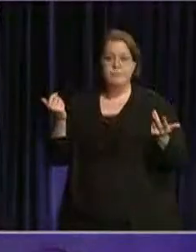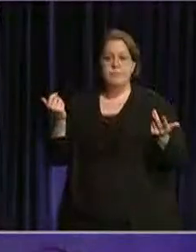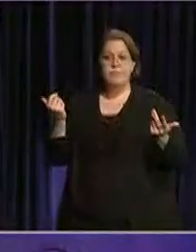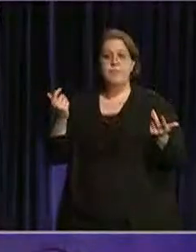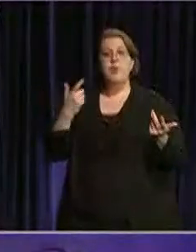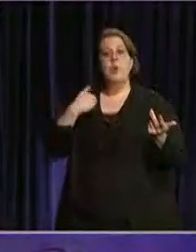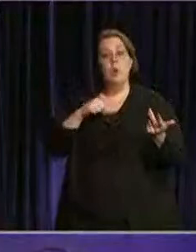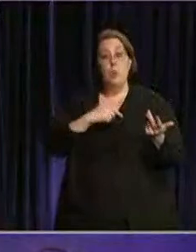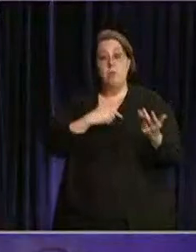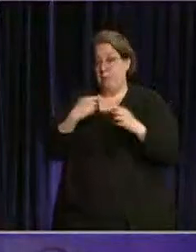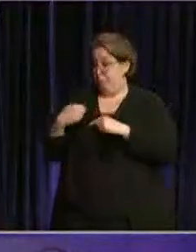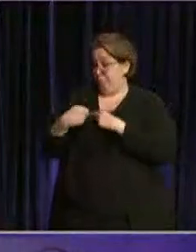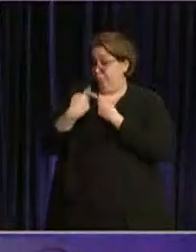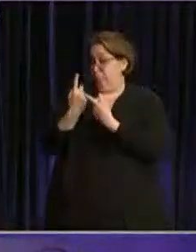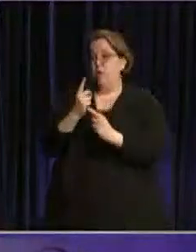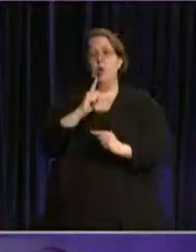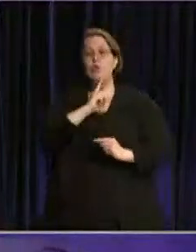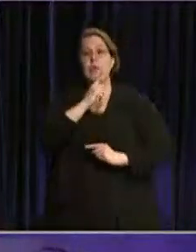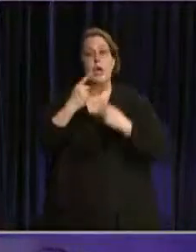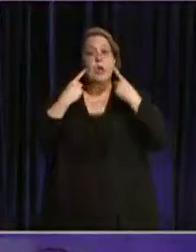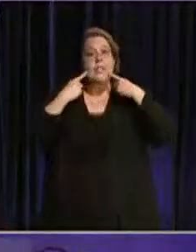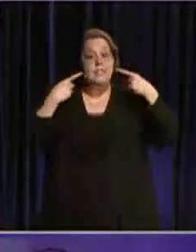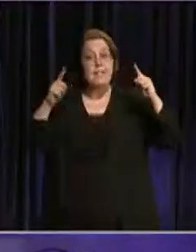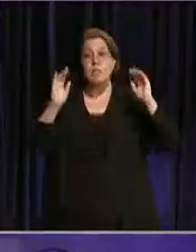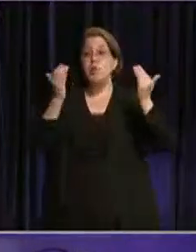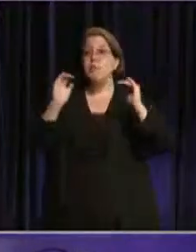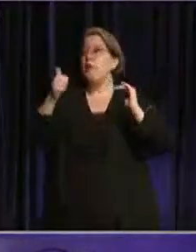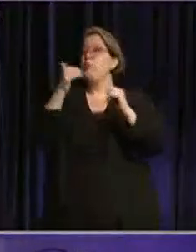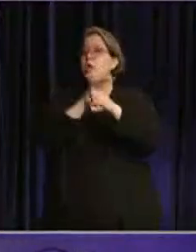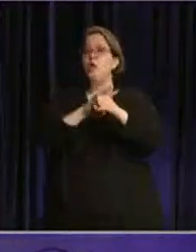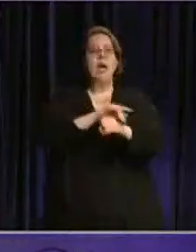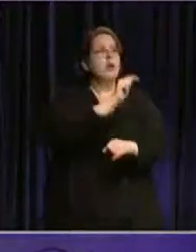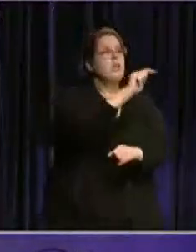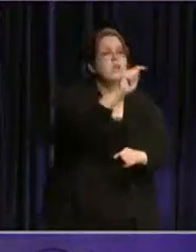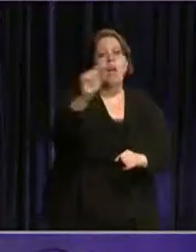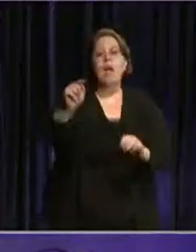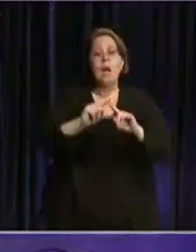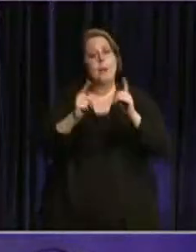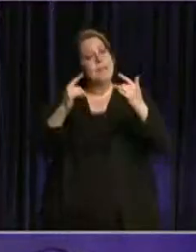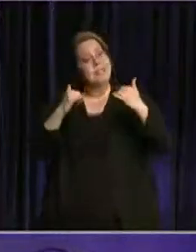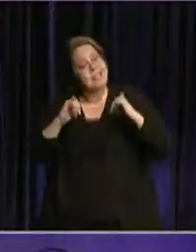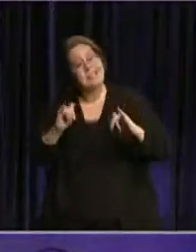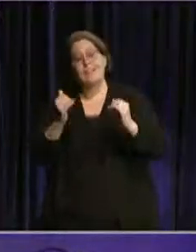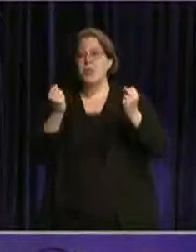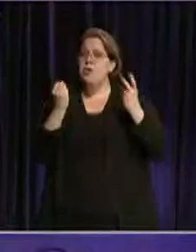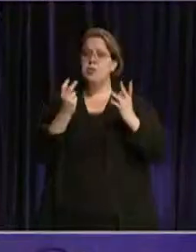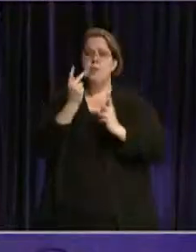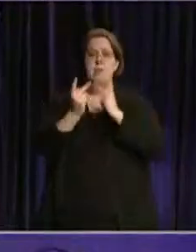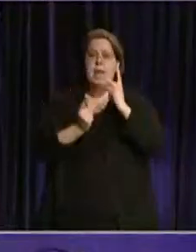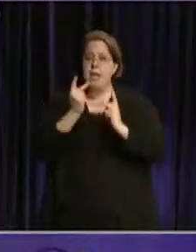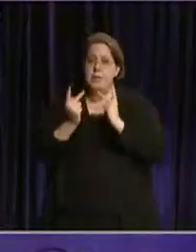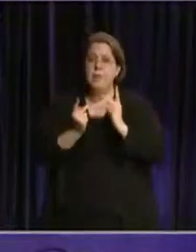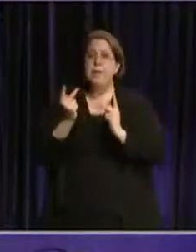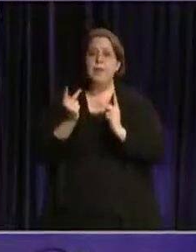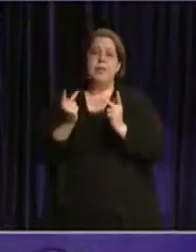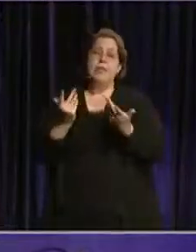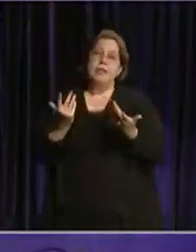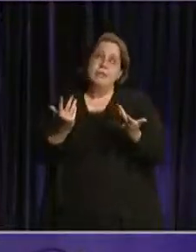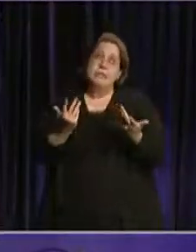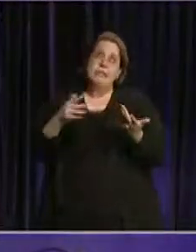have been very successful compared to other areas, but still, there's a lot of people out there that haven't. We know that